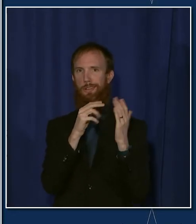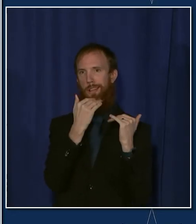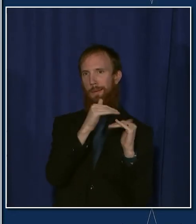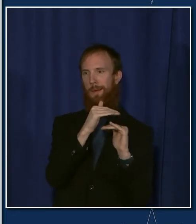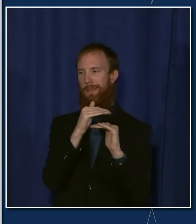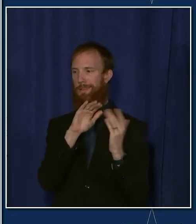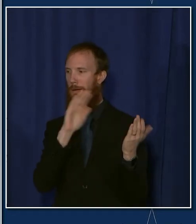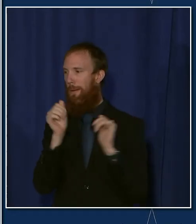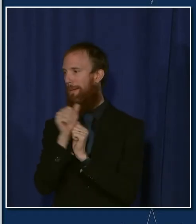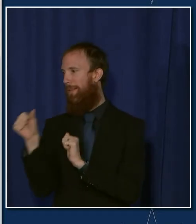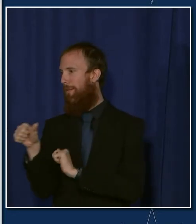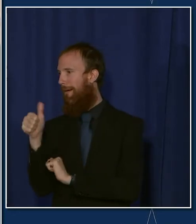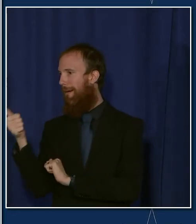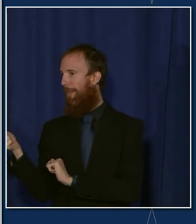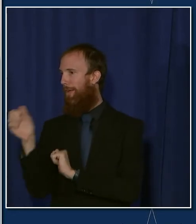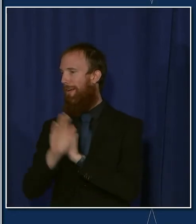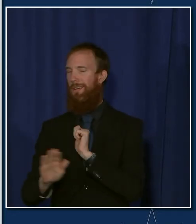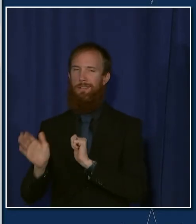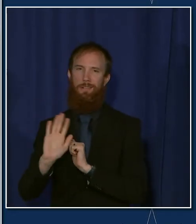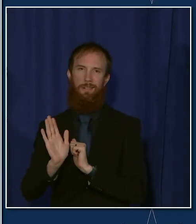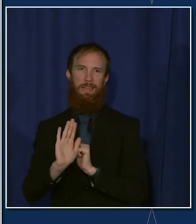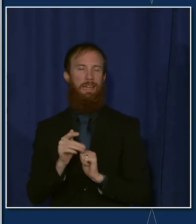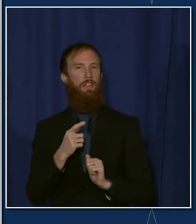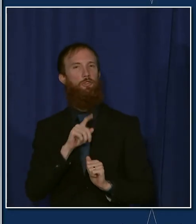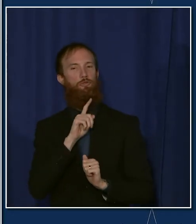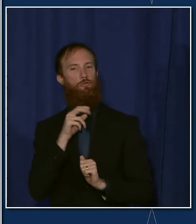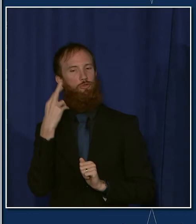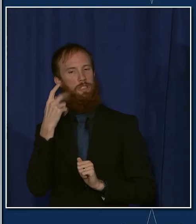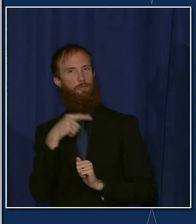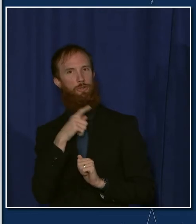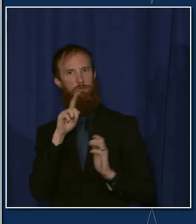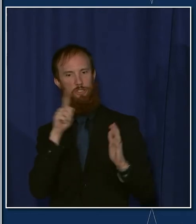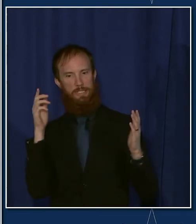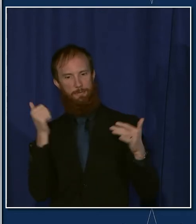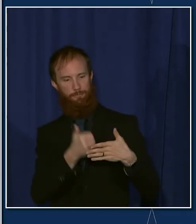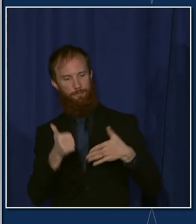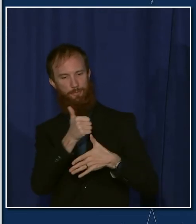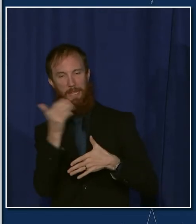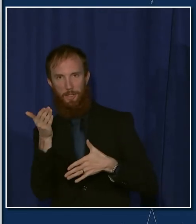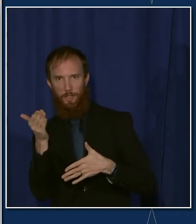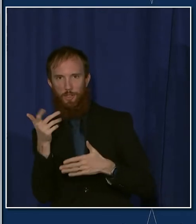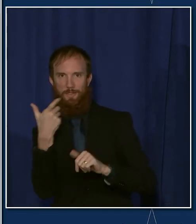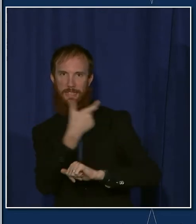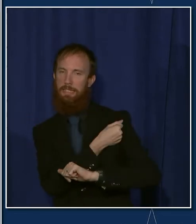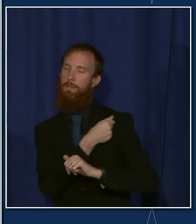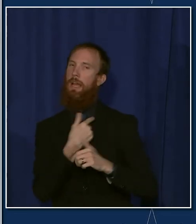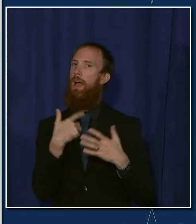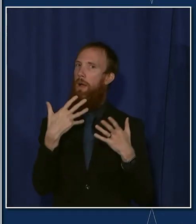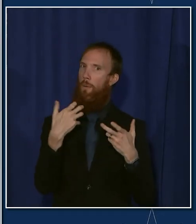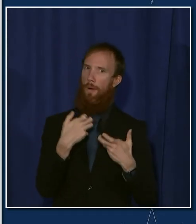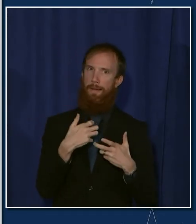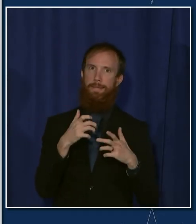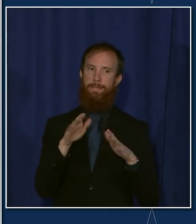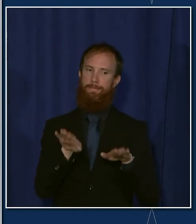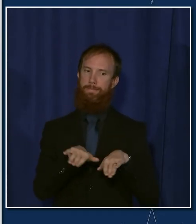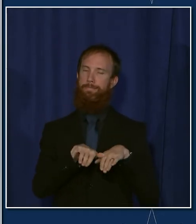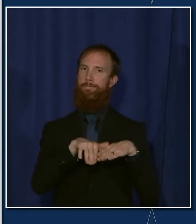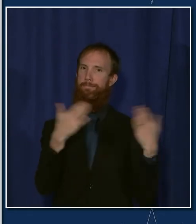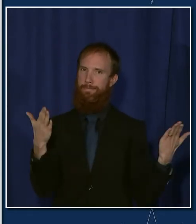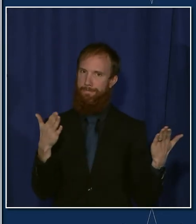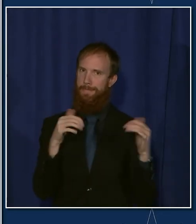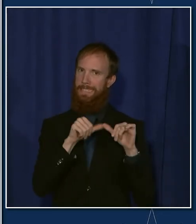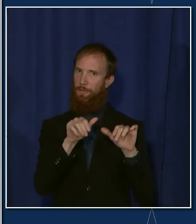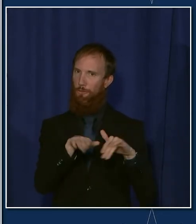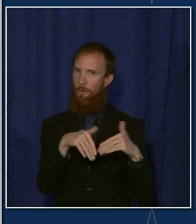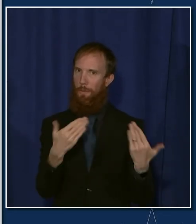else here in Chicago. The reason we're pushing vaccine is I want to do everything we can to try to stay open. If we did need to pull back on anything, we